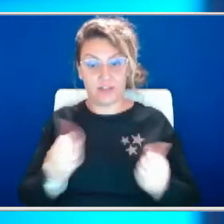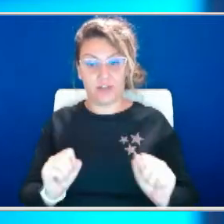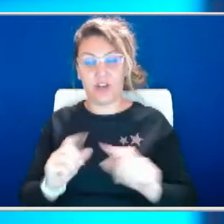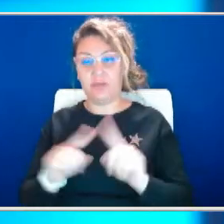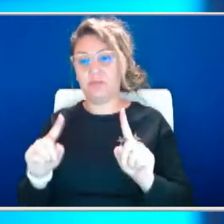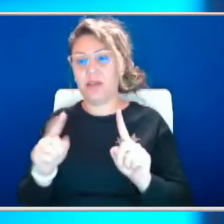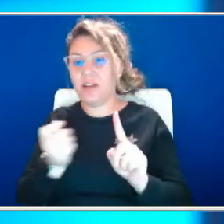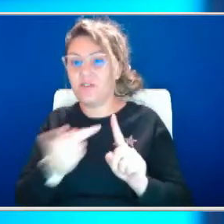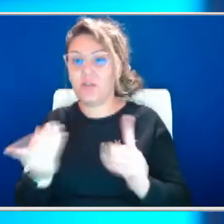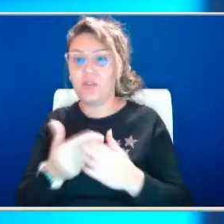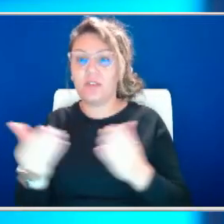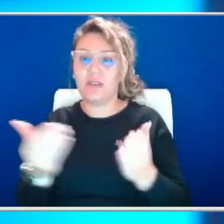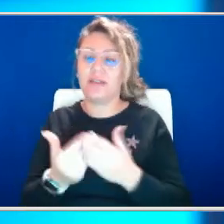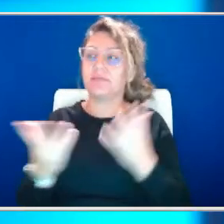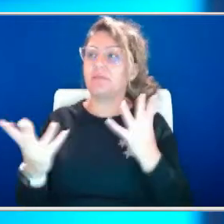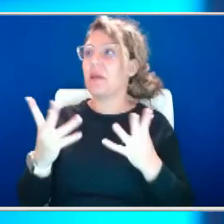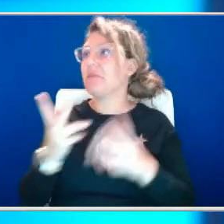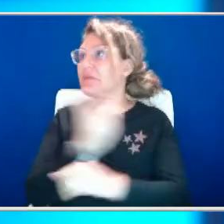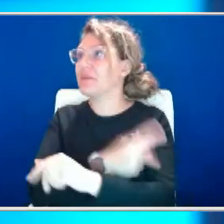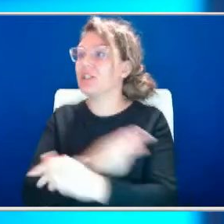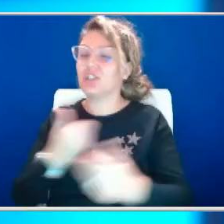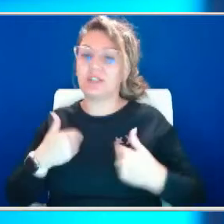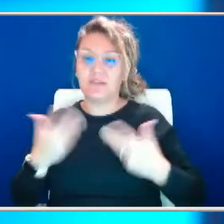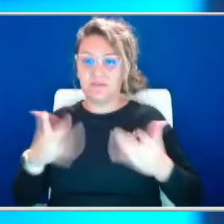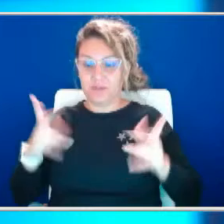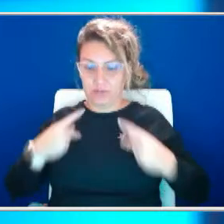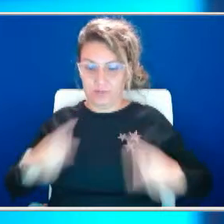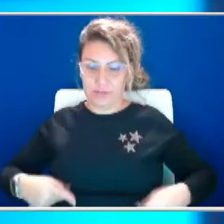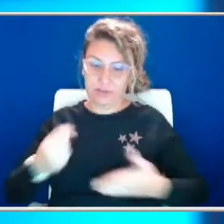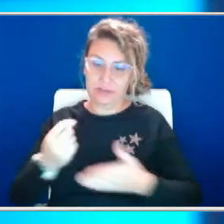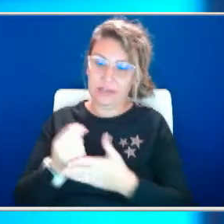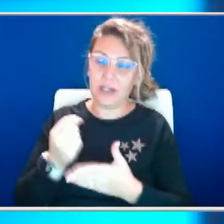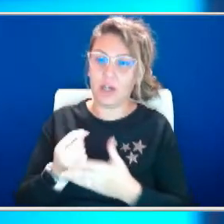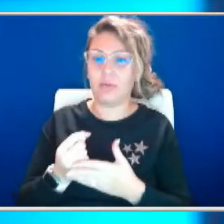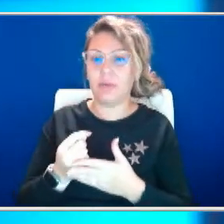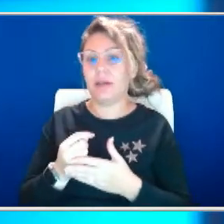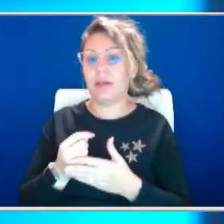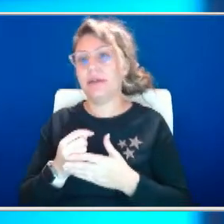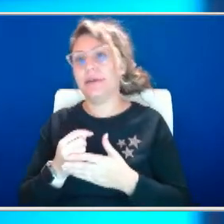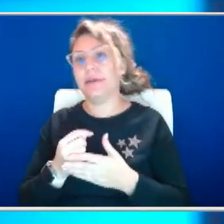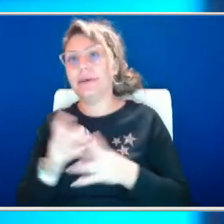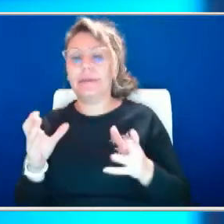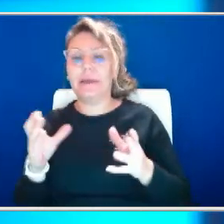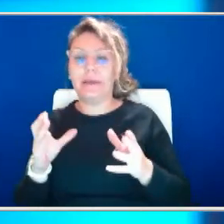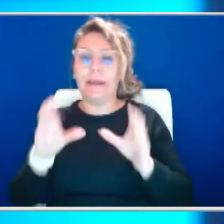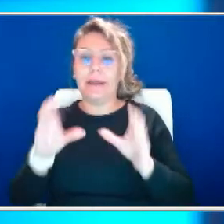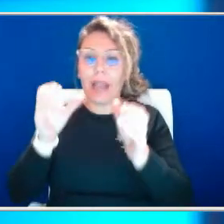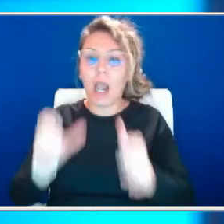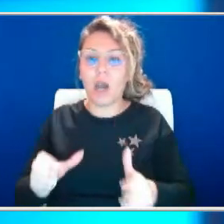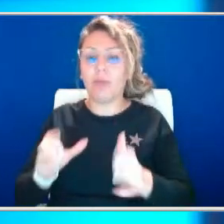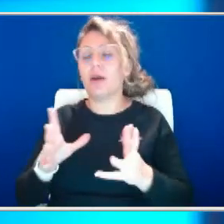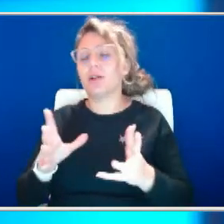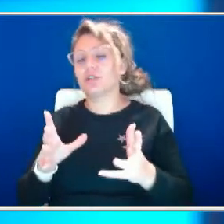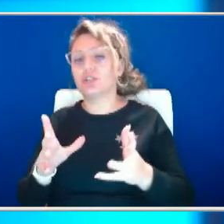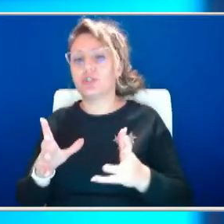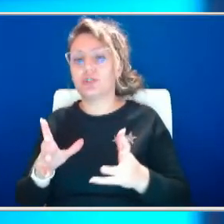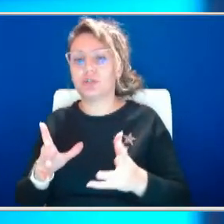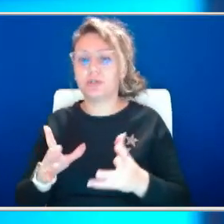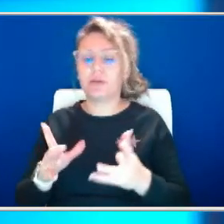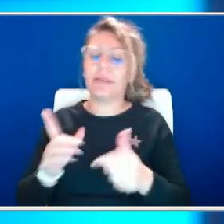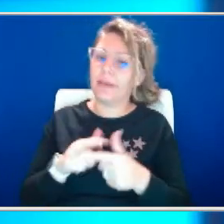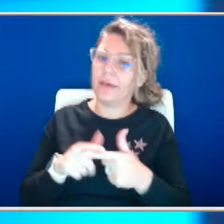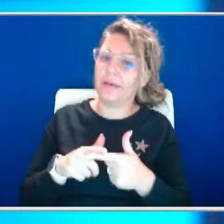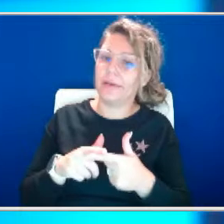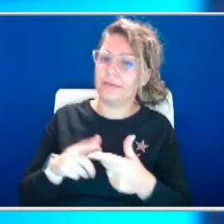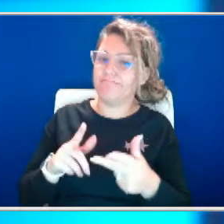tried. Say the patient's had physical therapy and they've done, you know, chiropractic care and those types of things, conservative things. Then I think this is probably